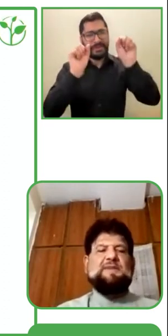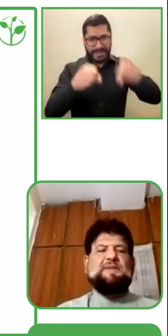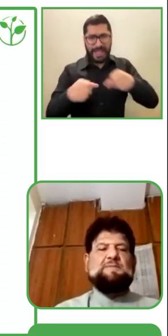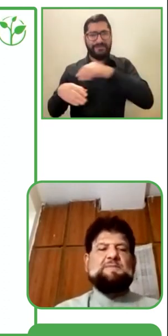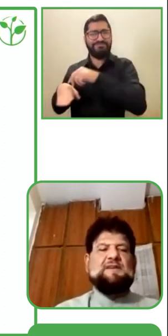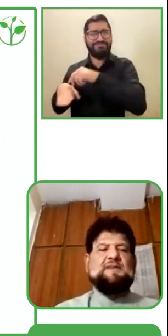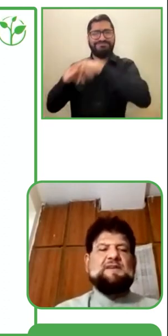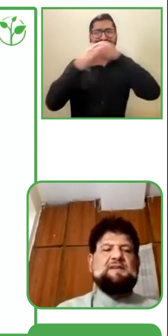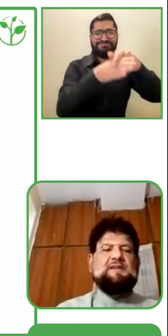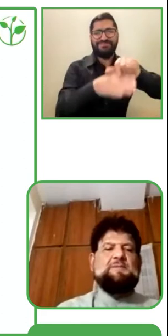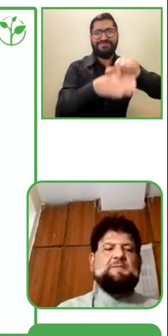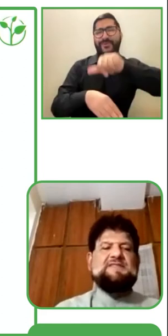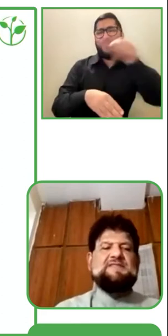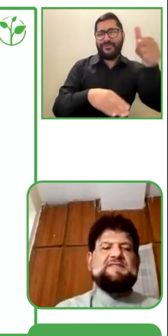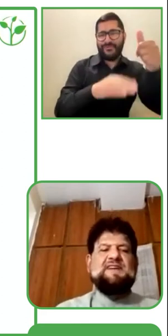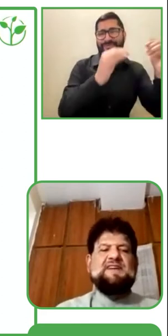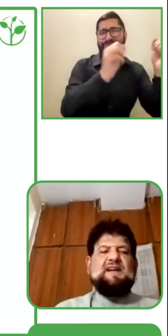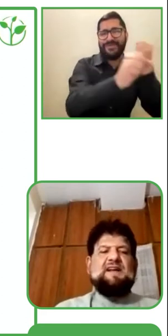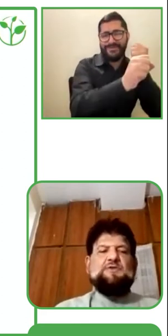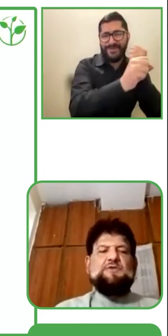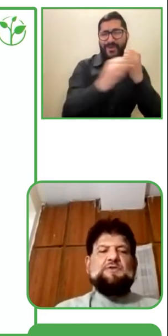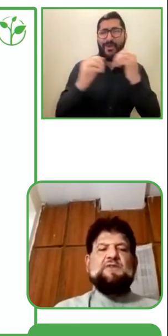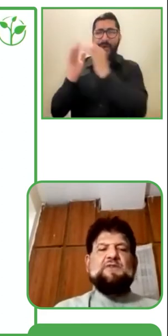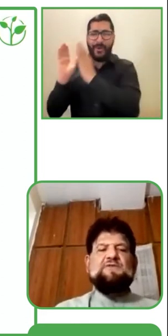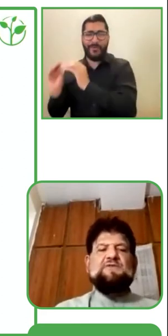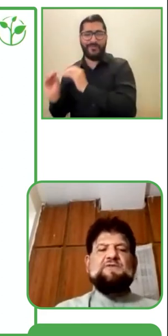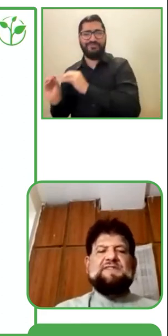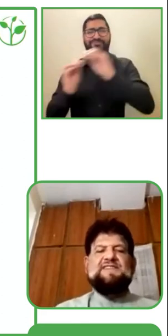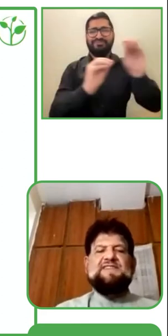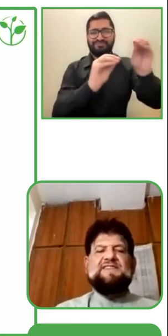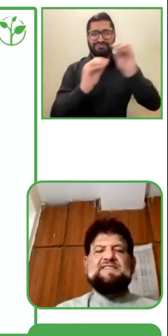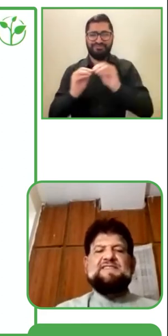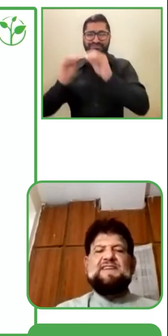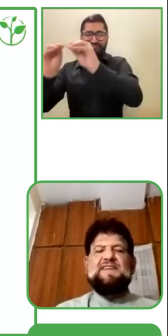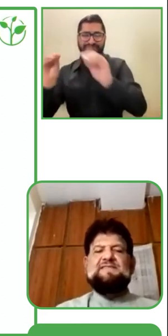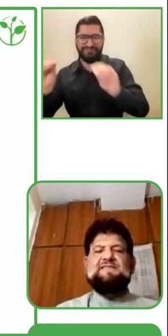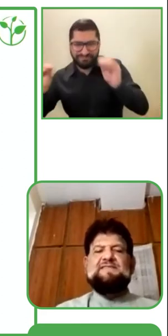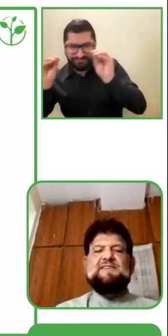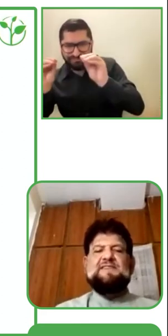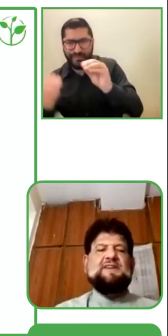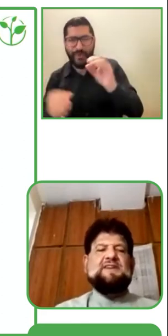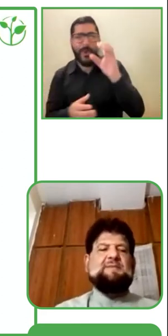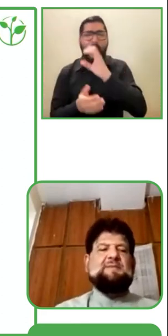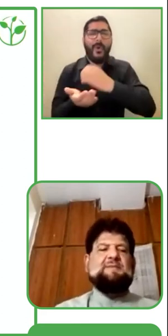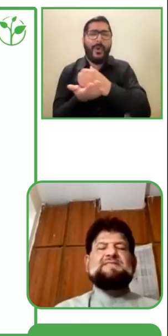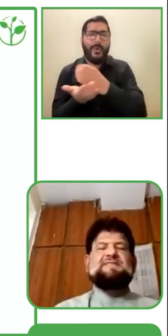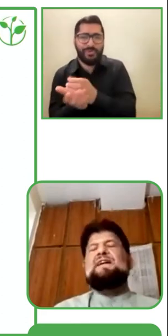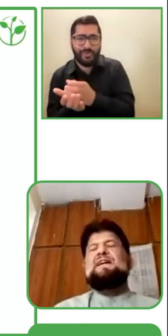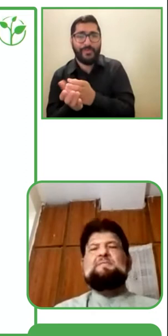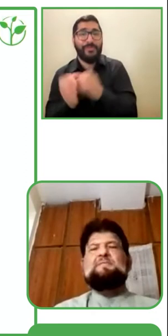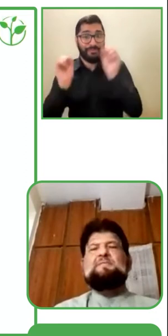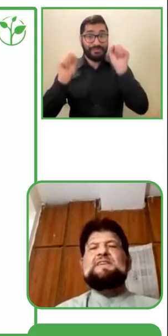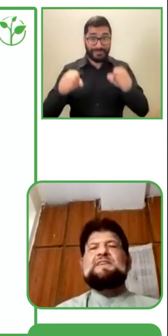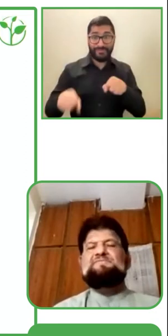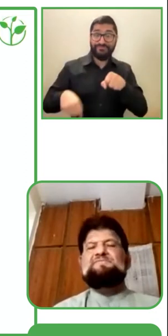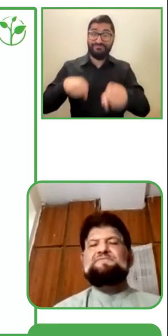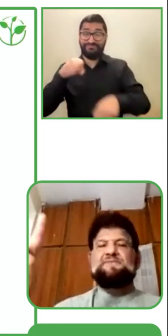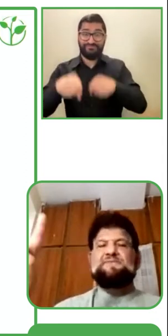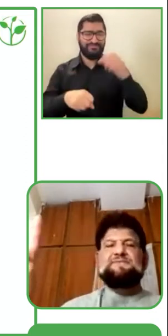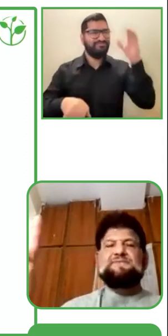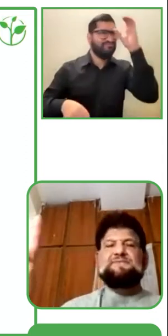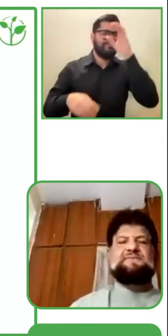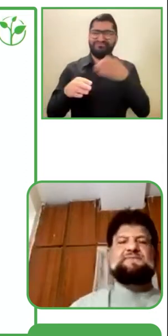employment purposes to improve the standard of their lives and support their families and members.